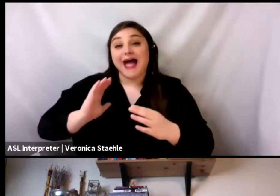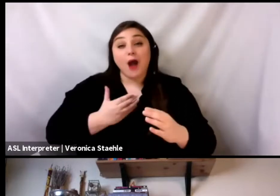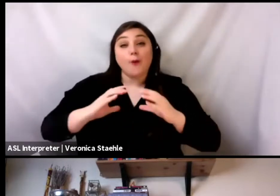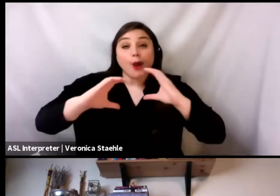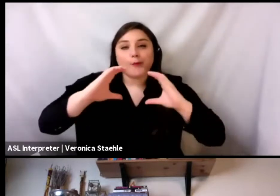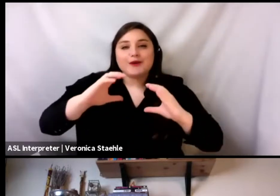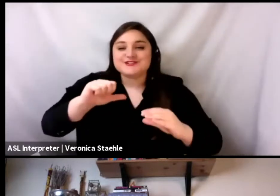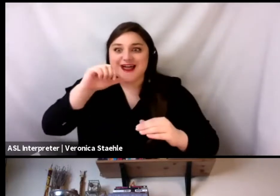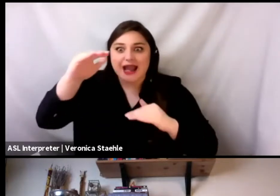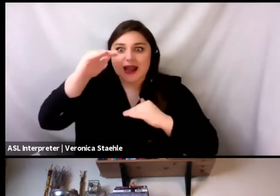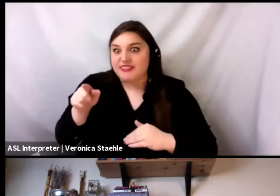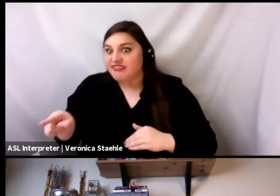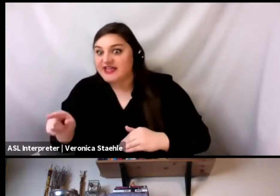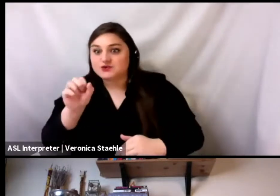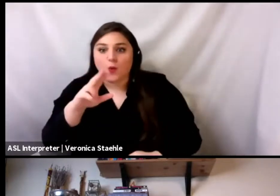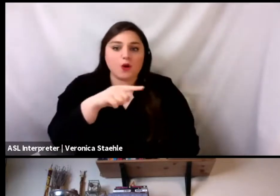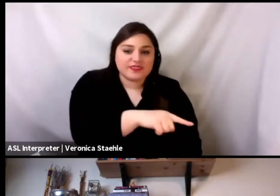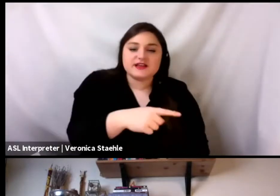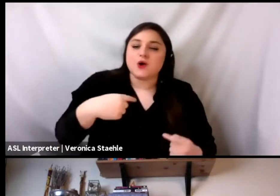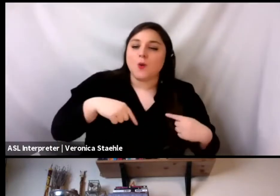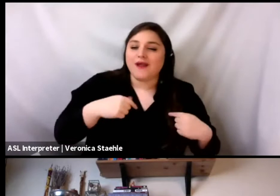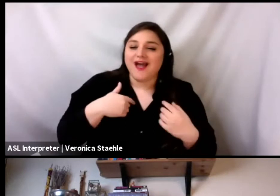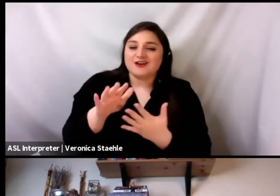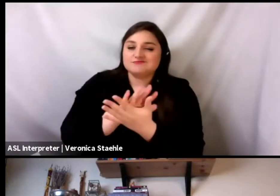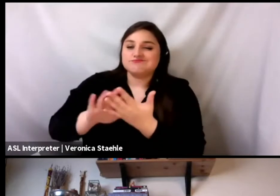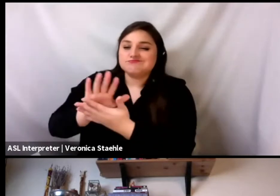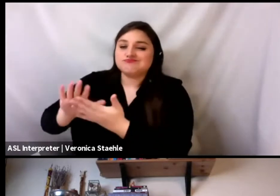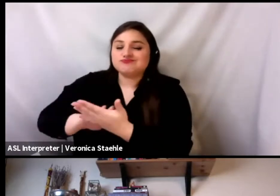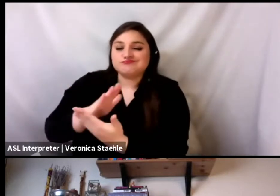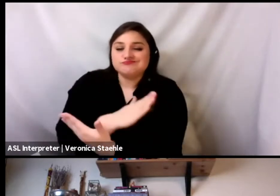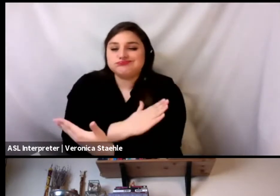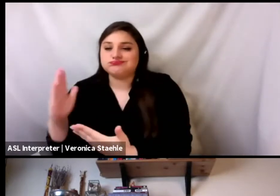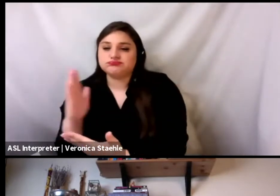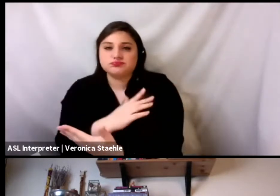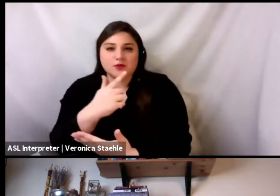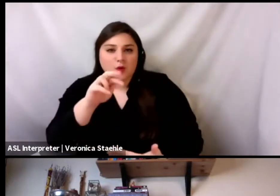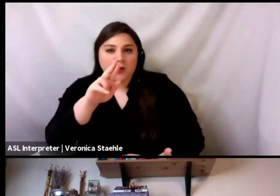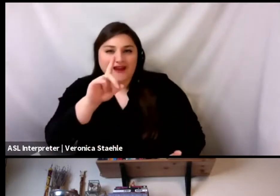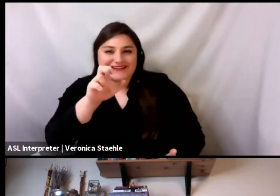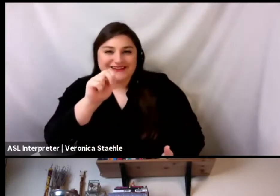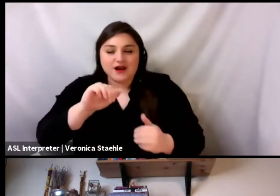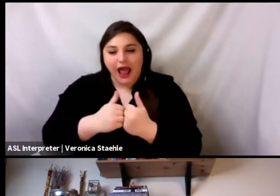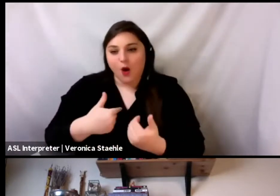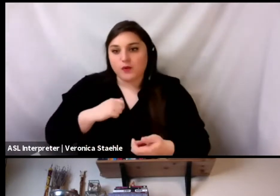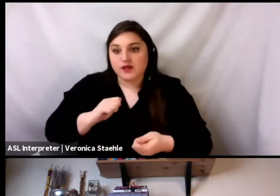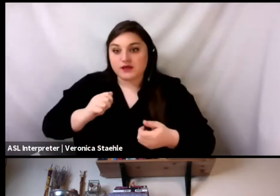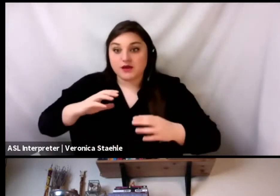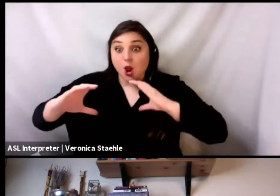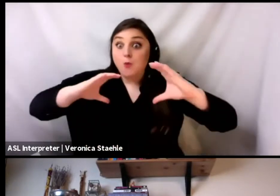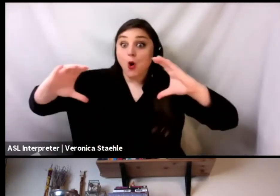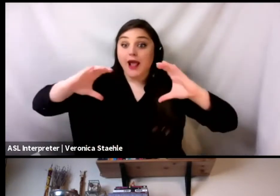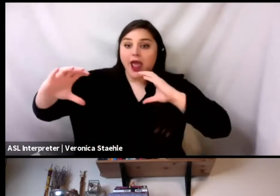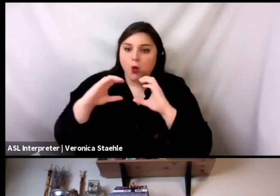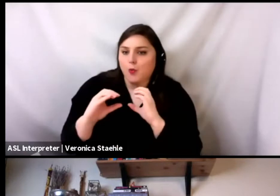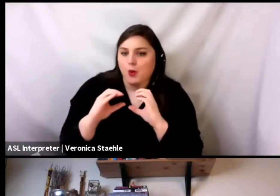is very much lost when it comes to like interaction with the online space. So I mean, in